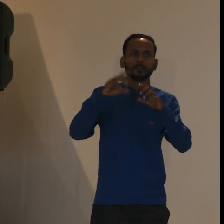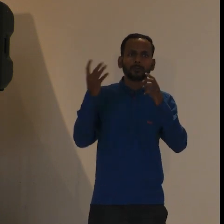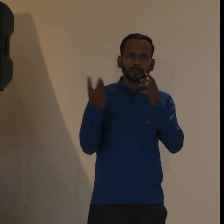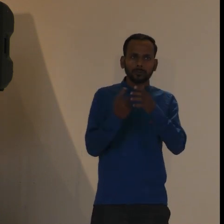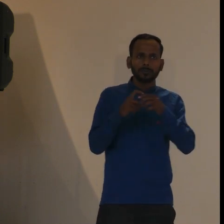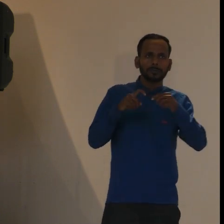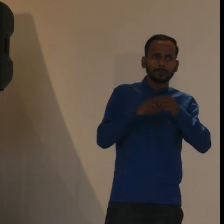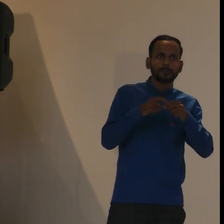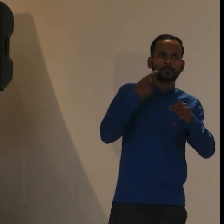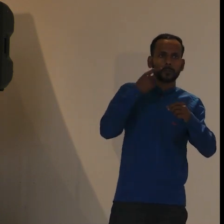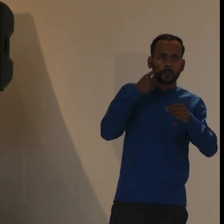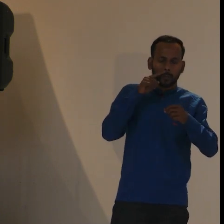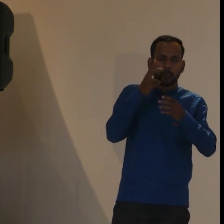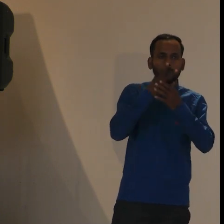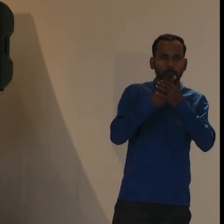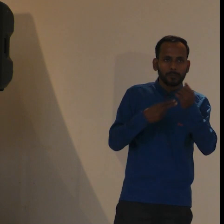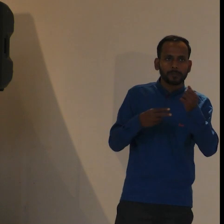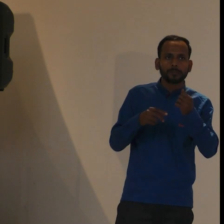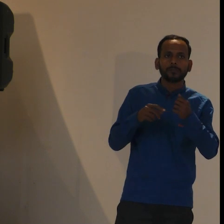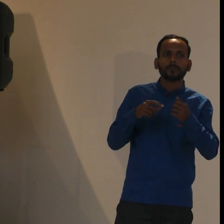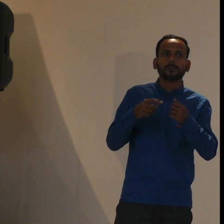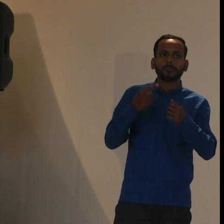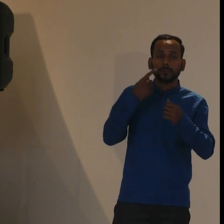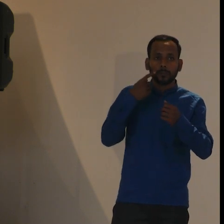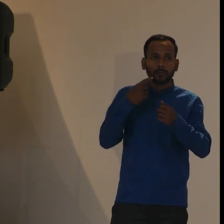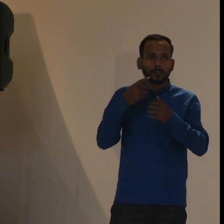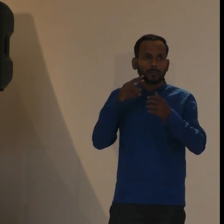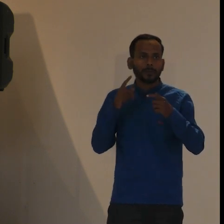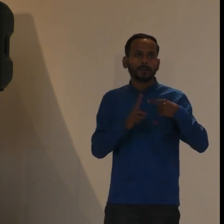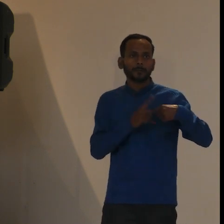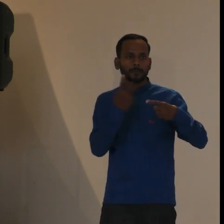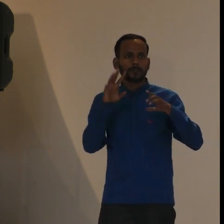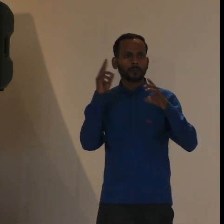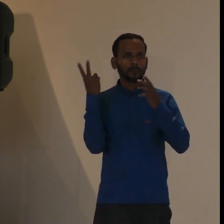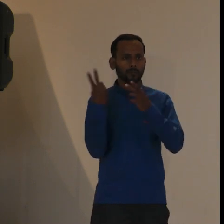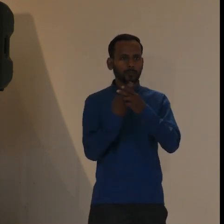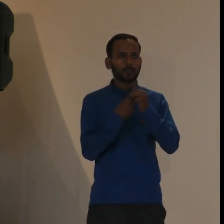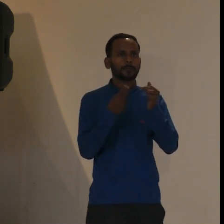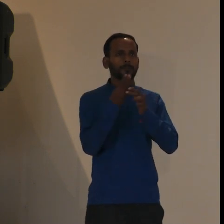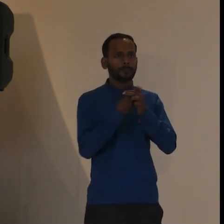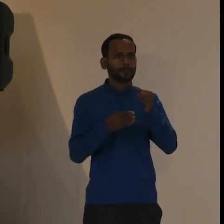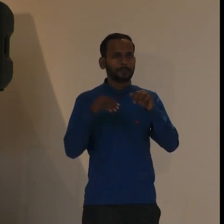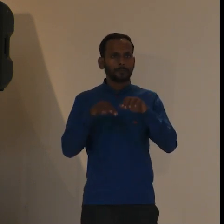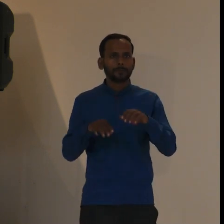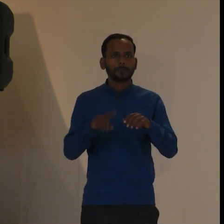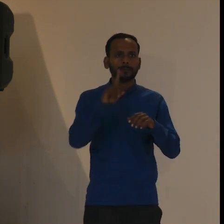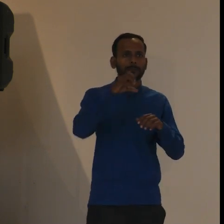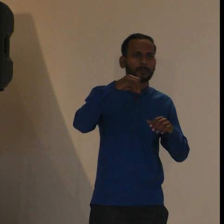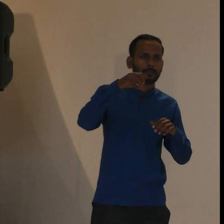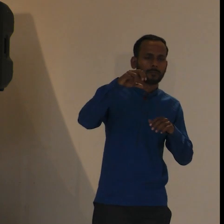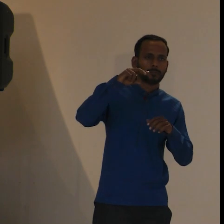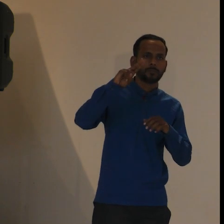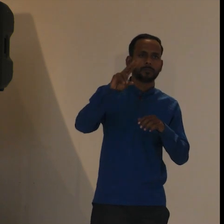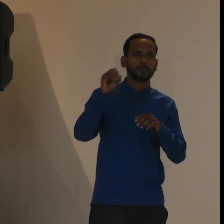fairies, including the baby Jesus. These were porcelain objects which came from Germany in the 1920s and 30s,